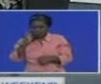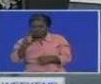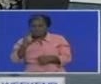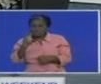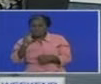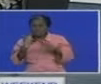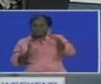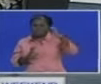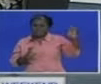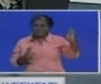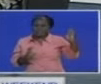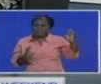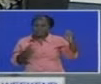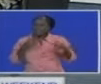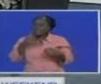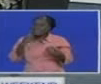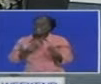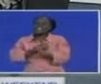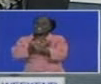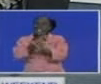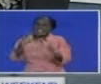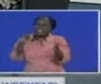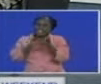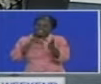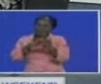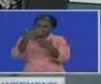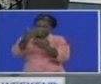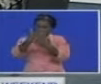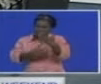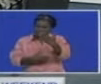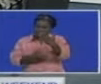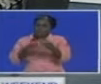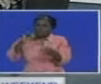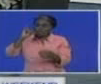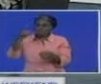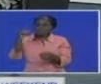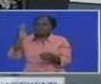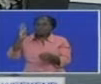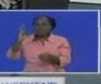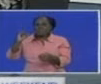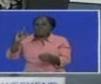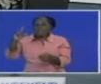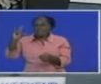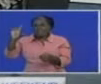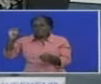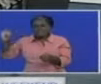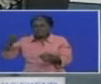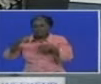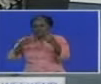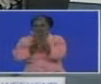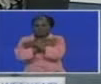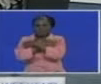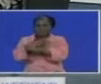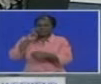we have said it very clearly in our statement, including even in the Manifesto of Jubilee, that while continuing with our traditional partners, we will also